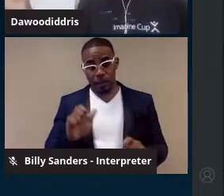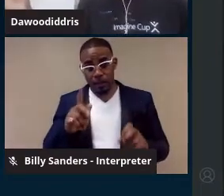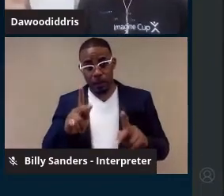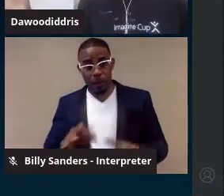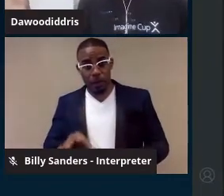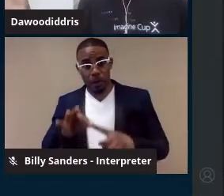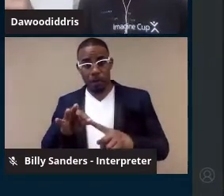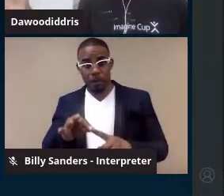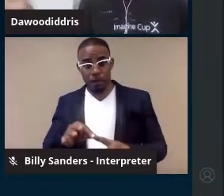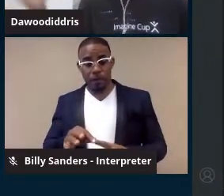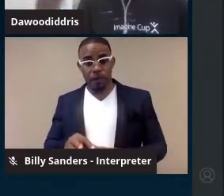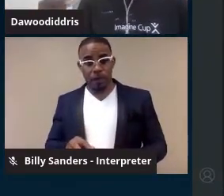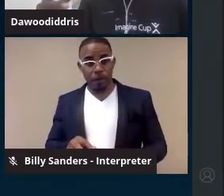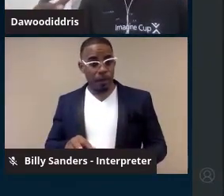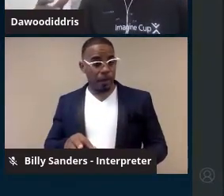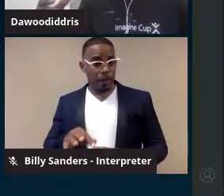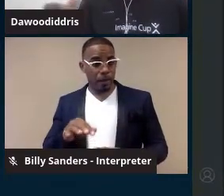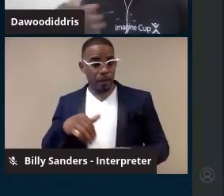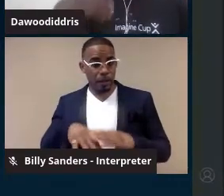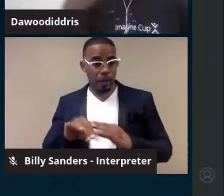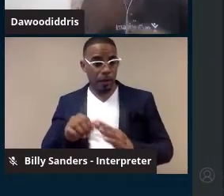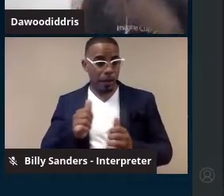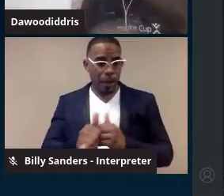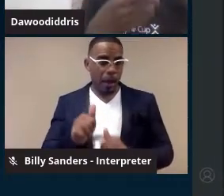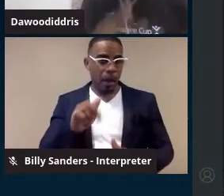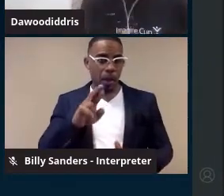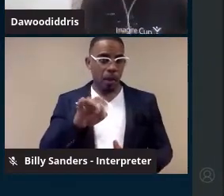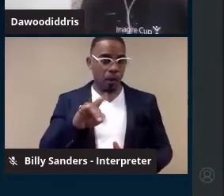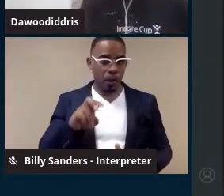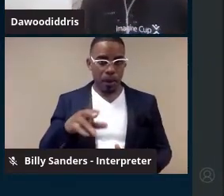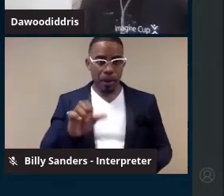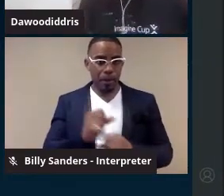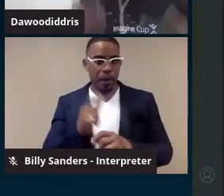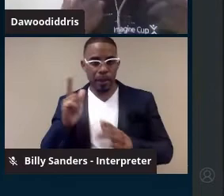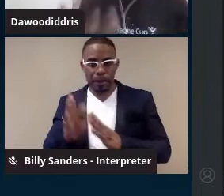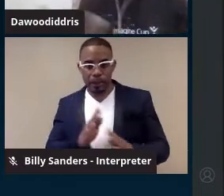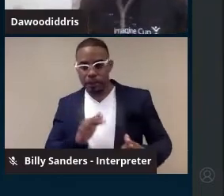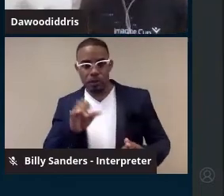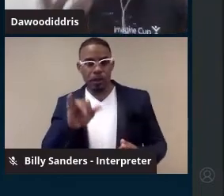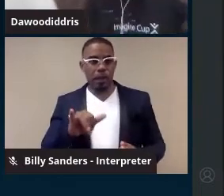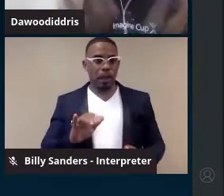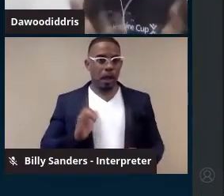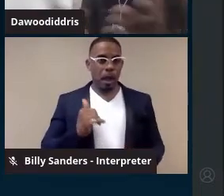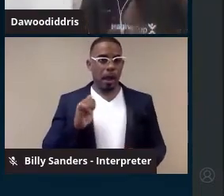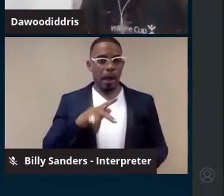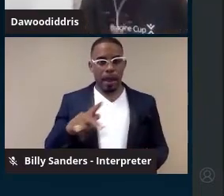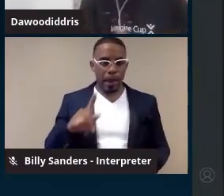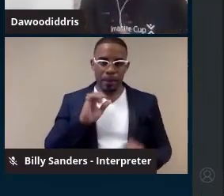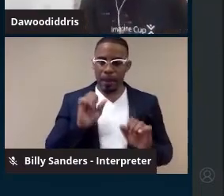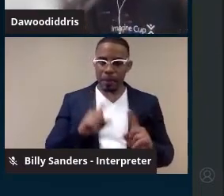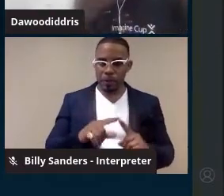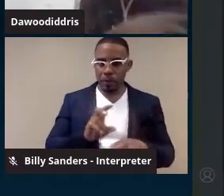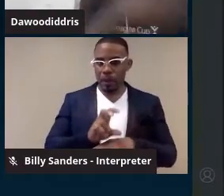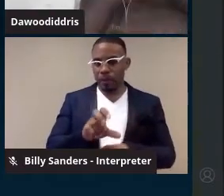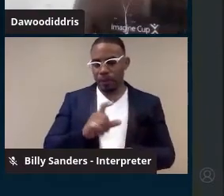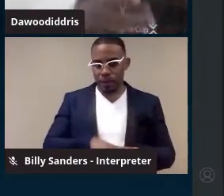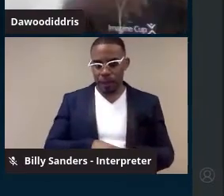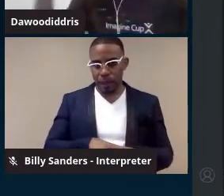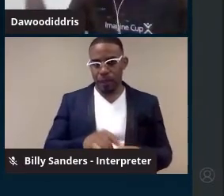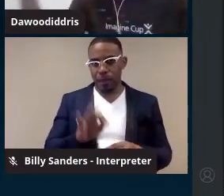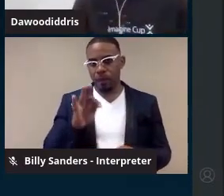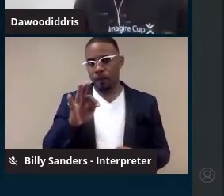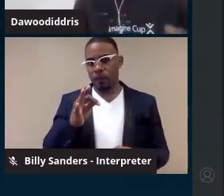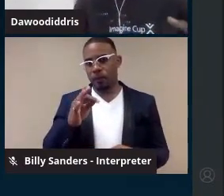particular, data that was passed, let's just, make it a JSON format so that our application is able to understand and fetch